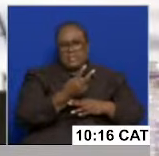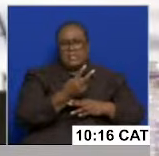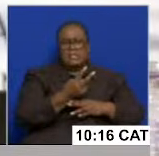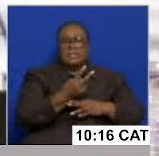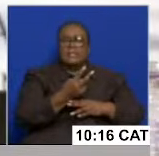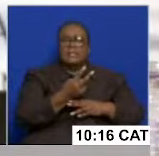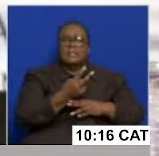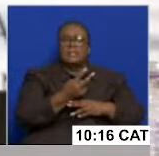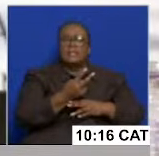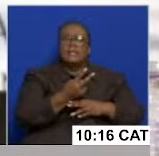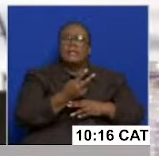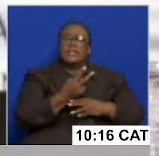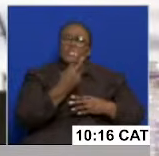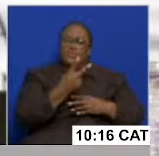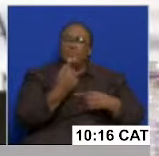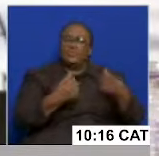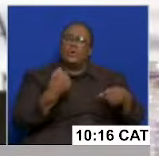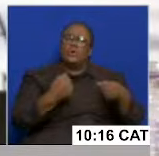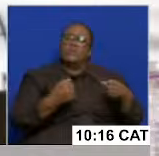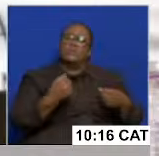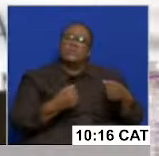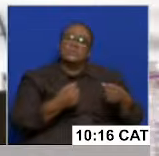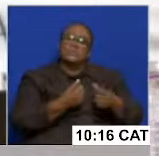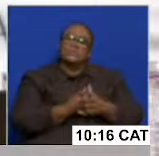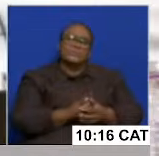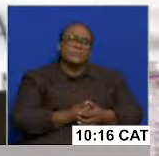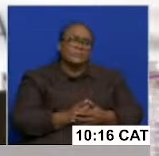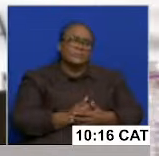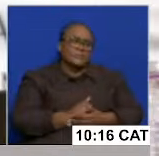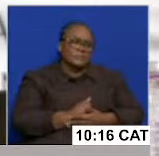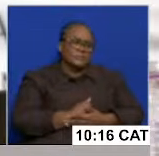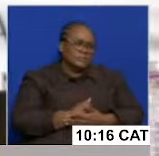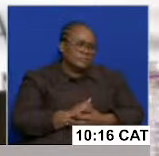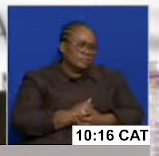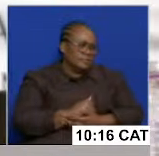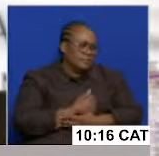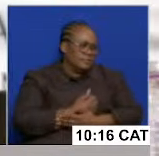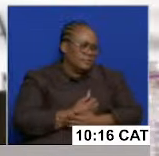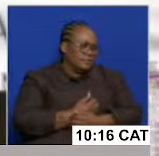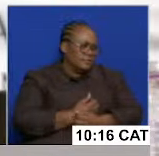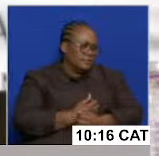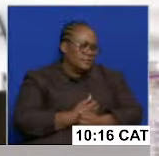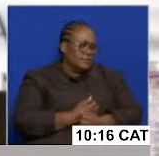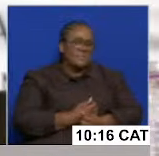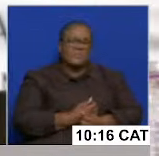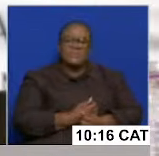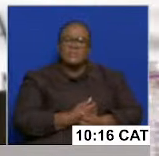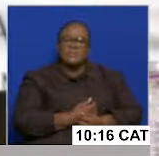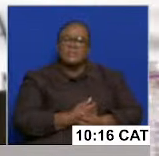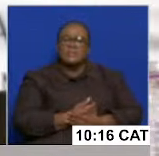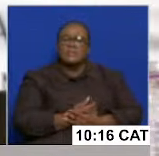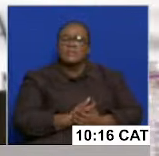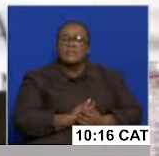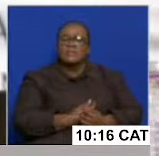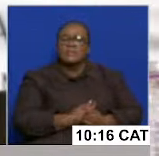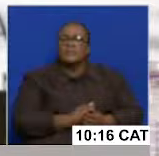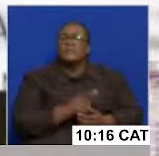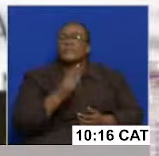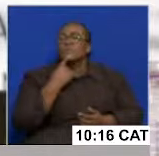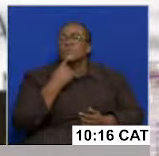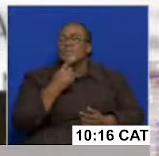came. identified. Yes, Please they continue. came separate. Yes, you said they came. Please continue. They came